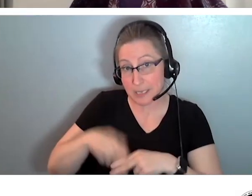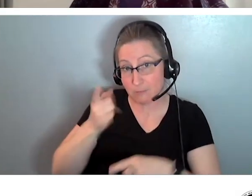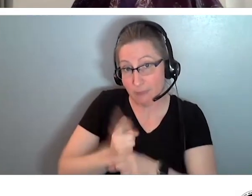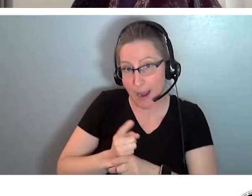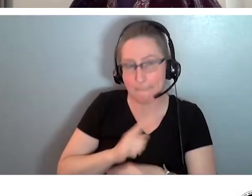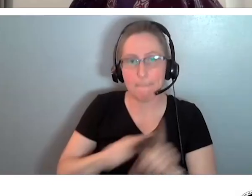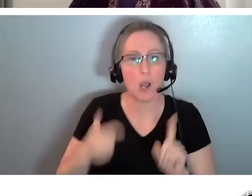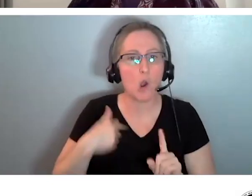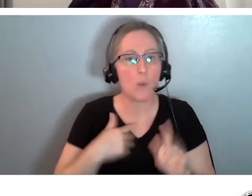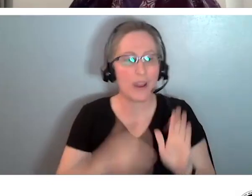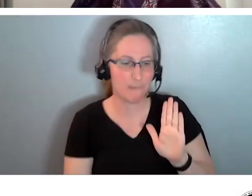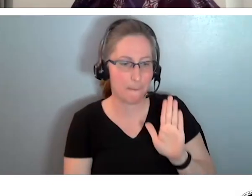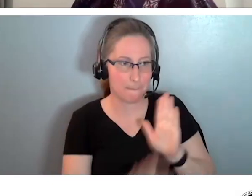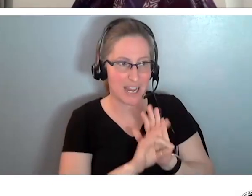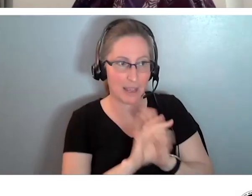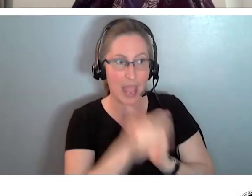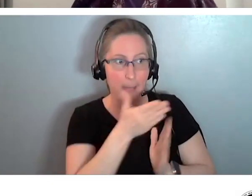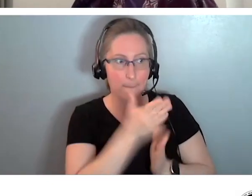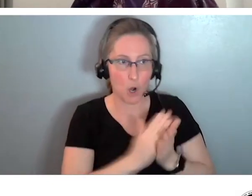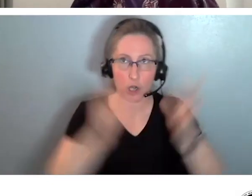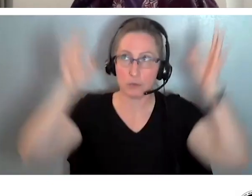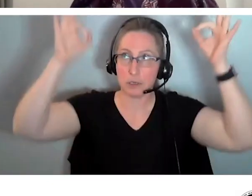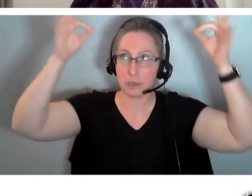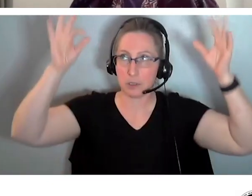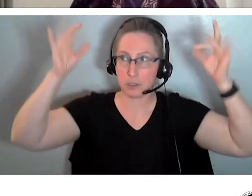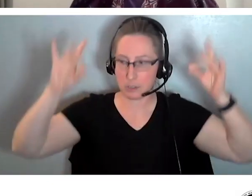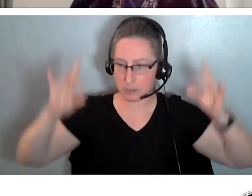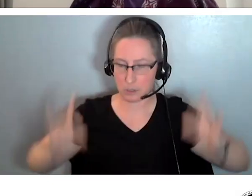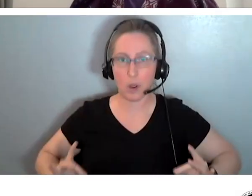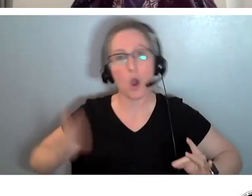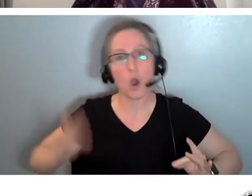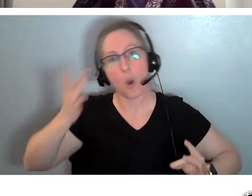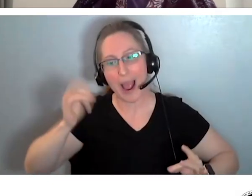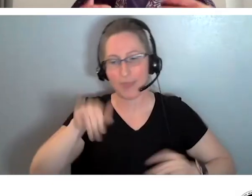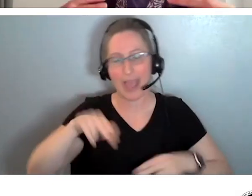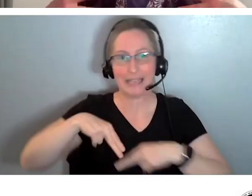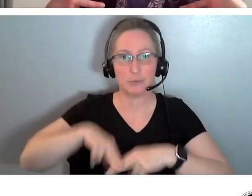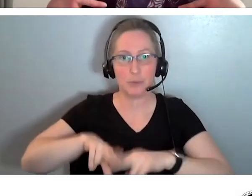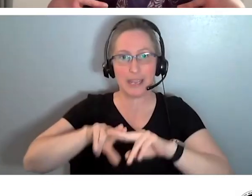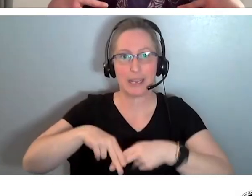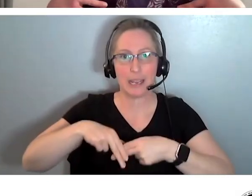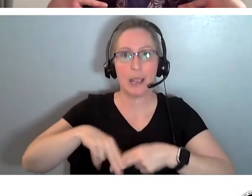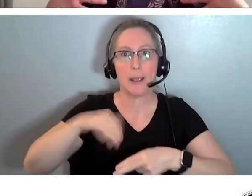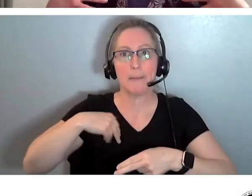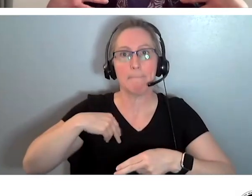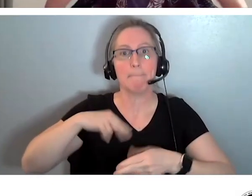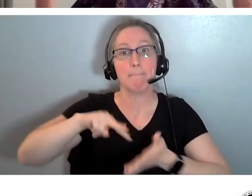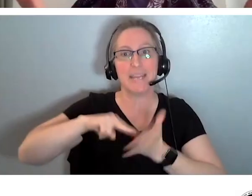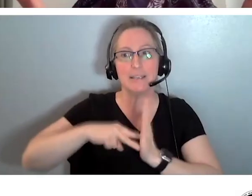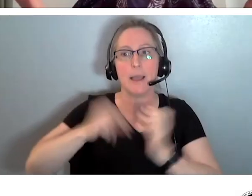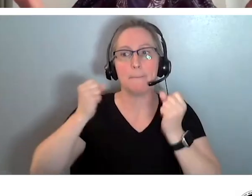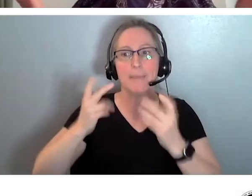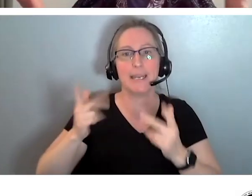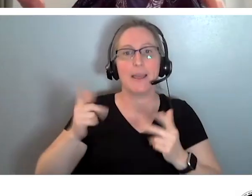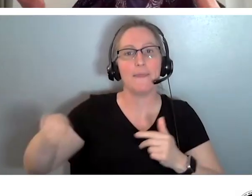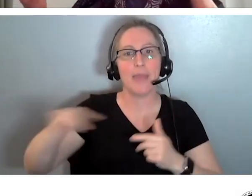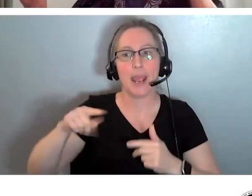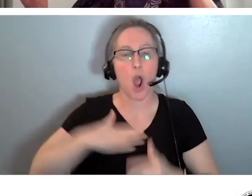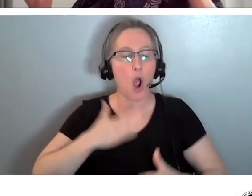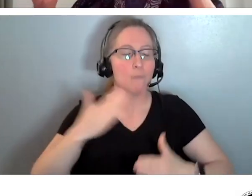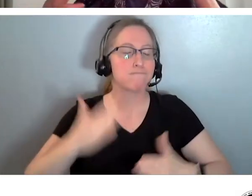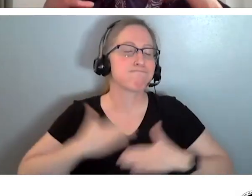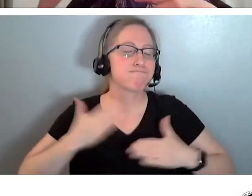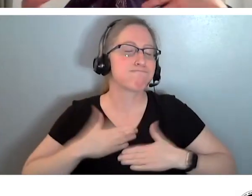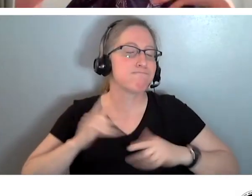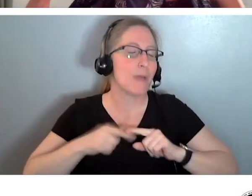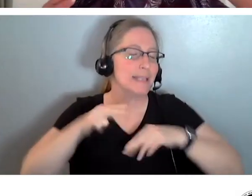maybe we've selected this piece of chain because the swinging evokes a lot of happiness in the